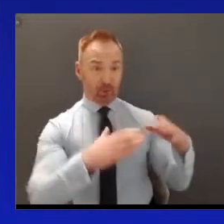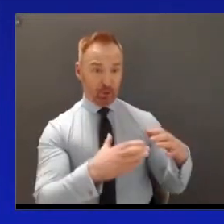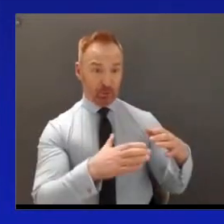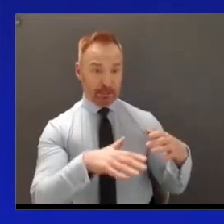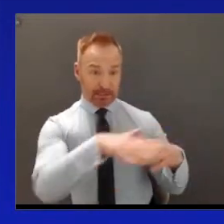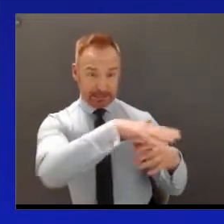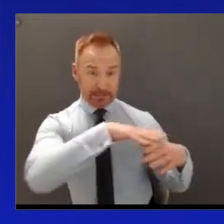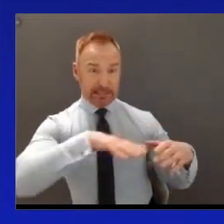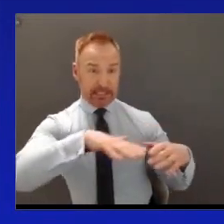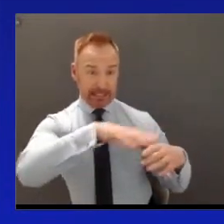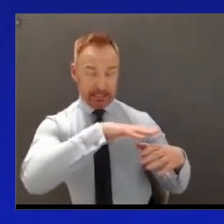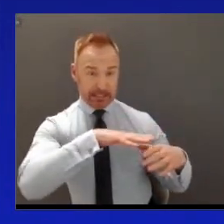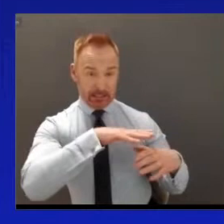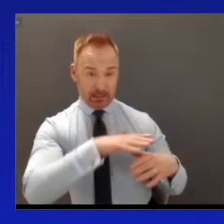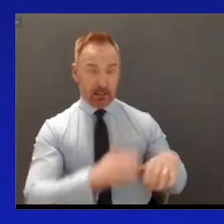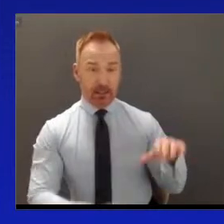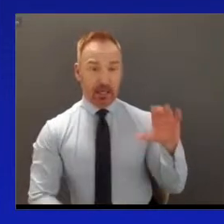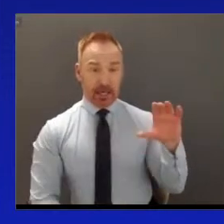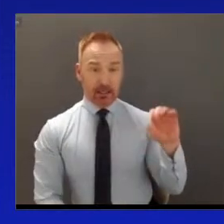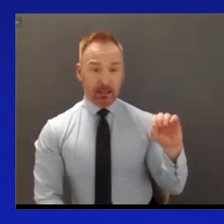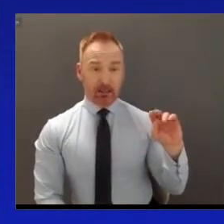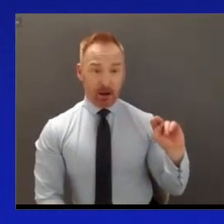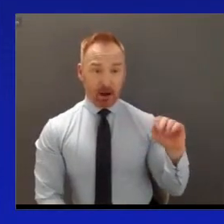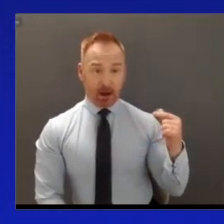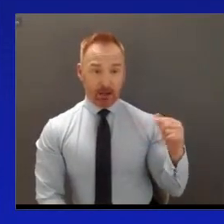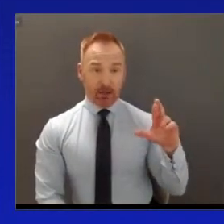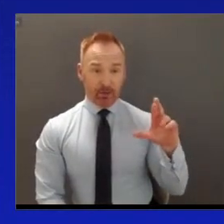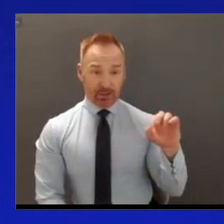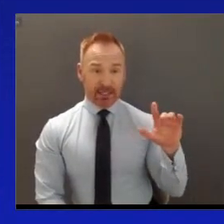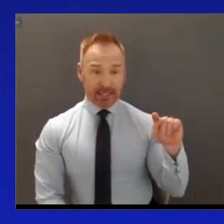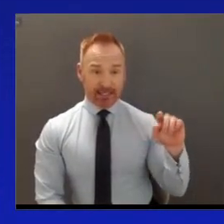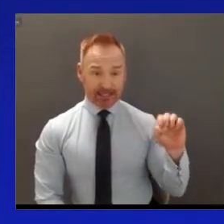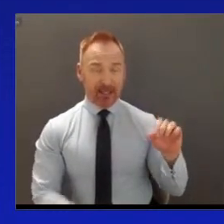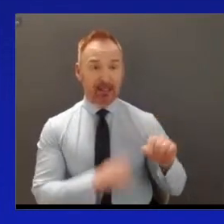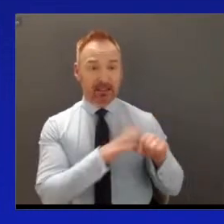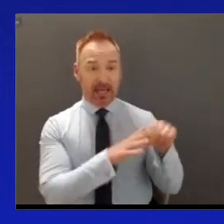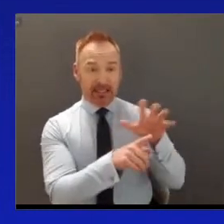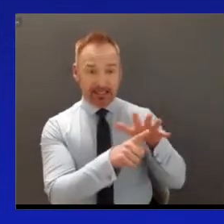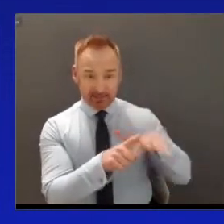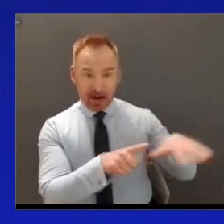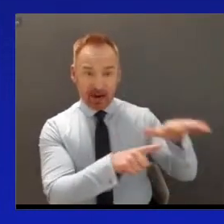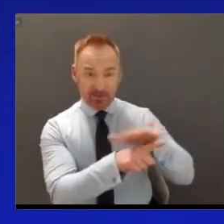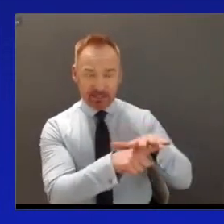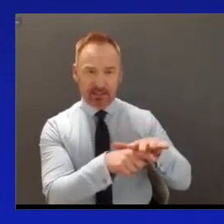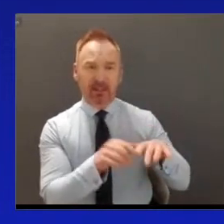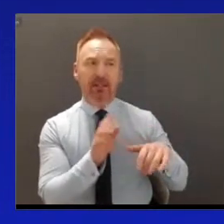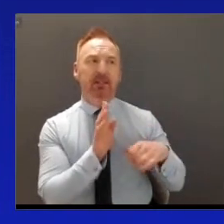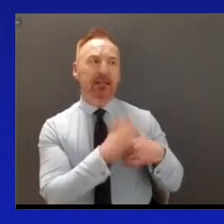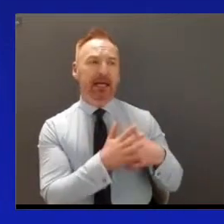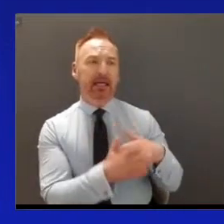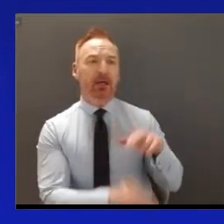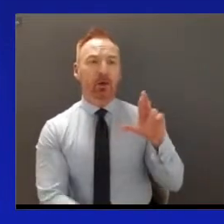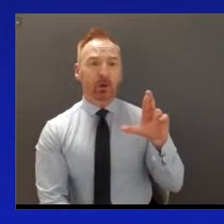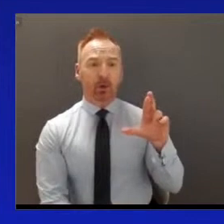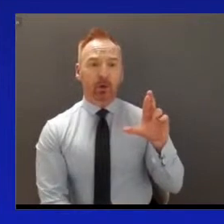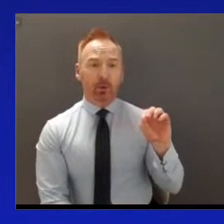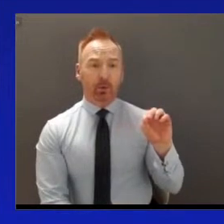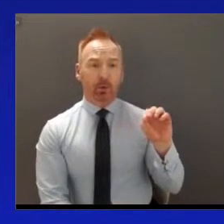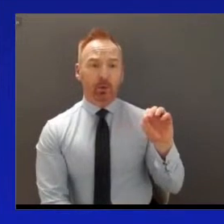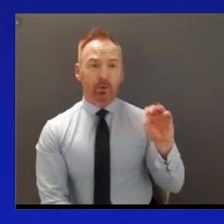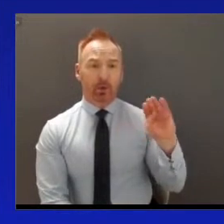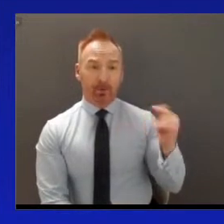rooming houses would be included in that congregate setting. And I trust that they are.